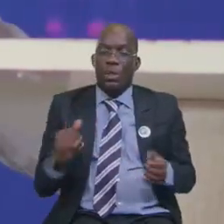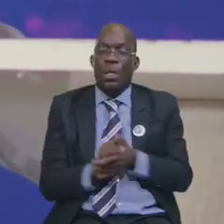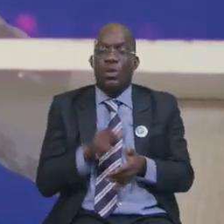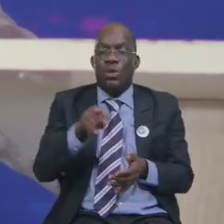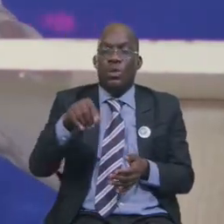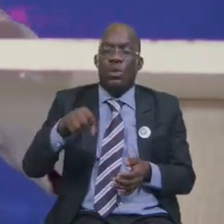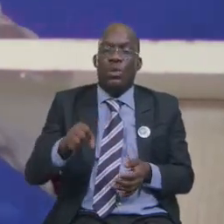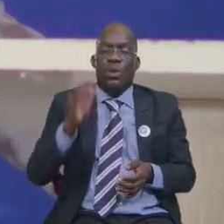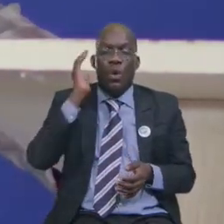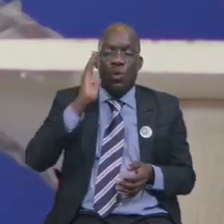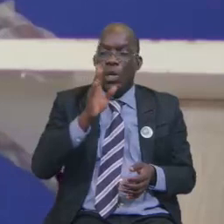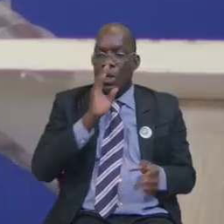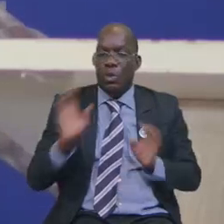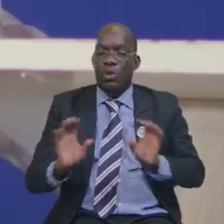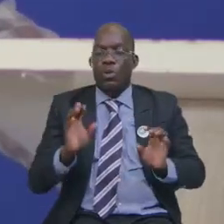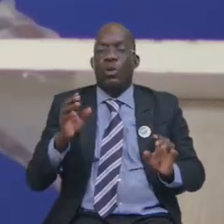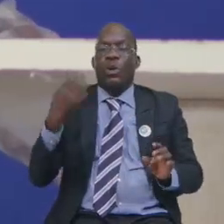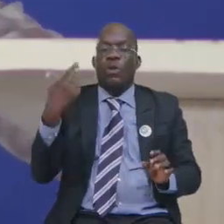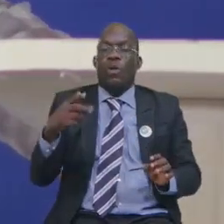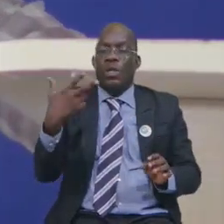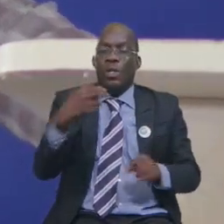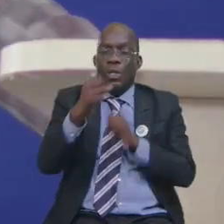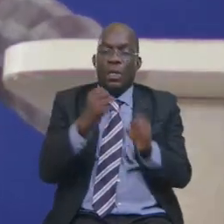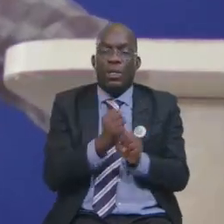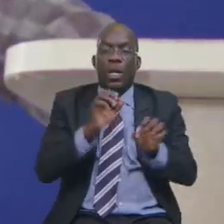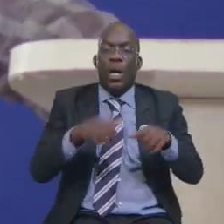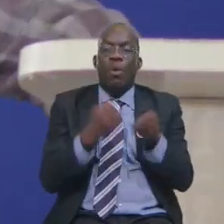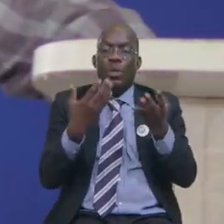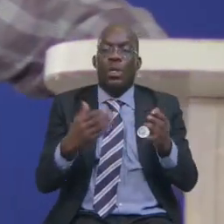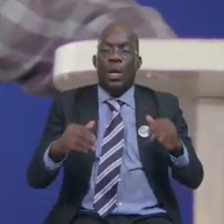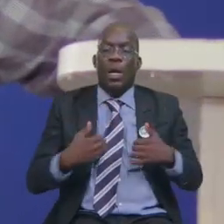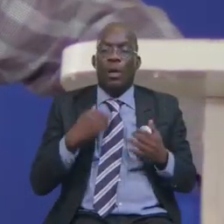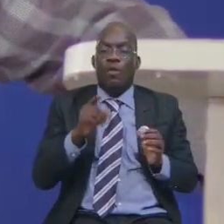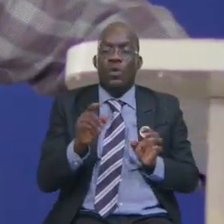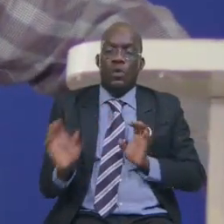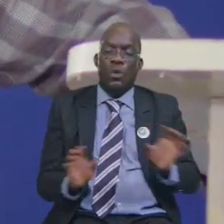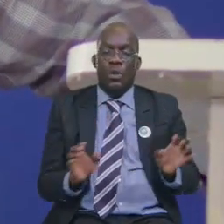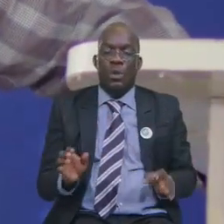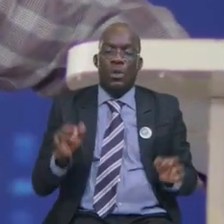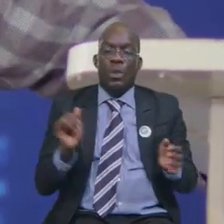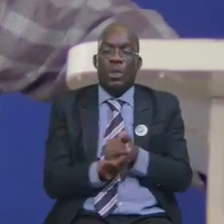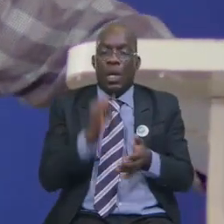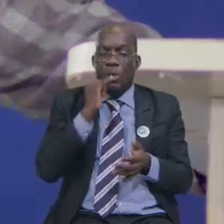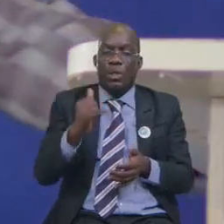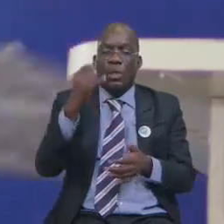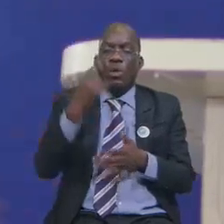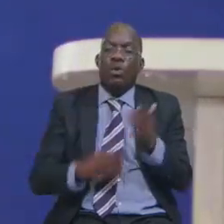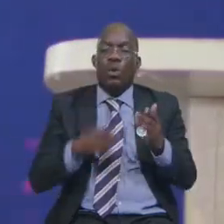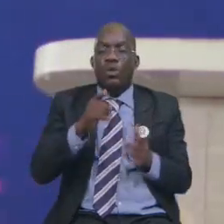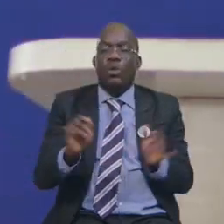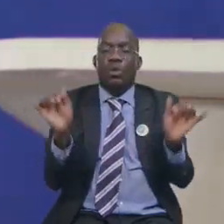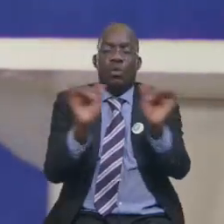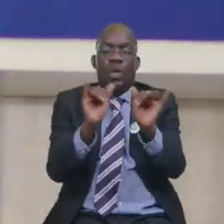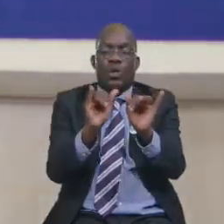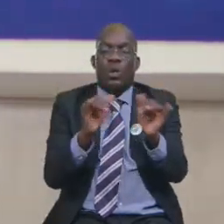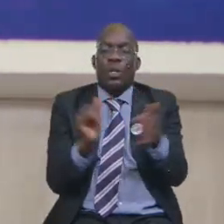3 years, how much of those things have you accomplished? That's what you mark. That's what you measure, and that is